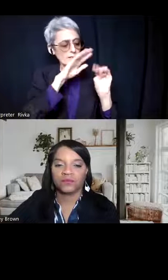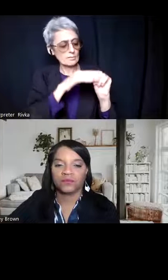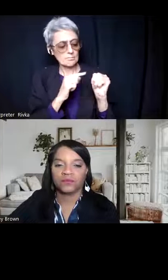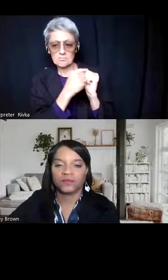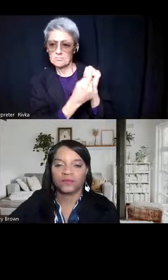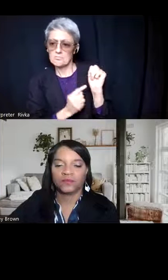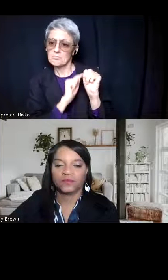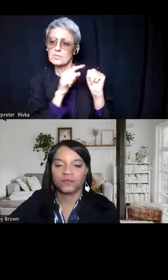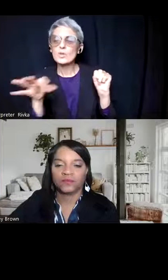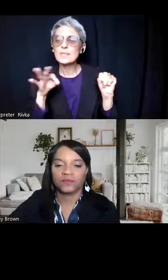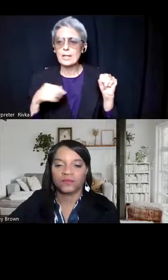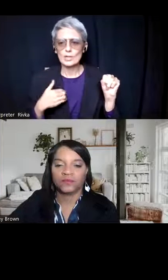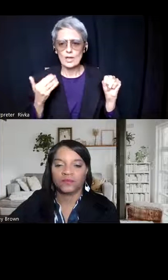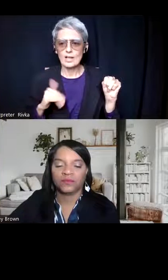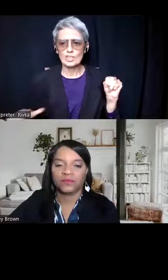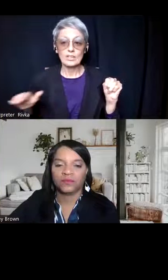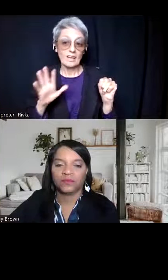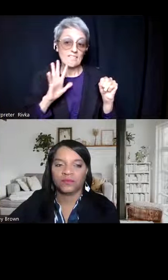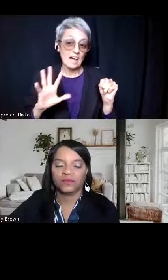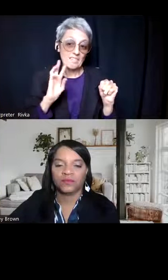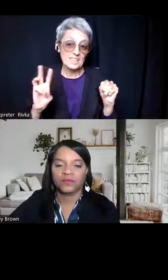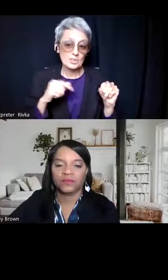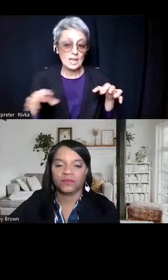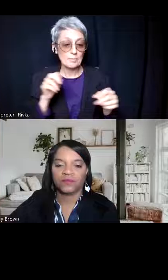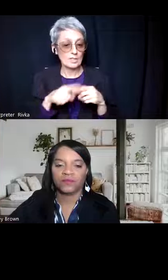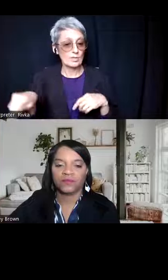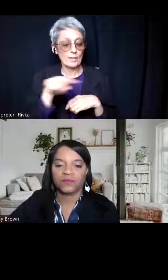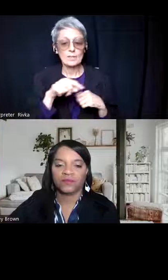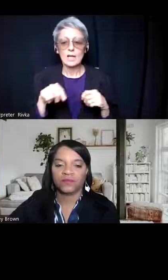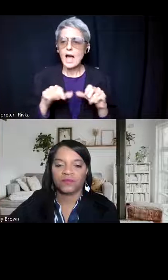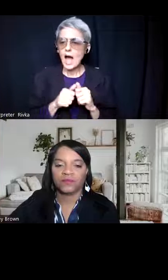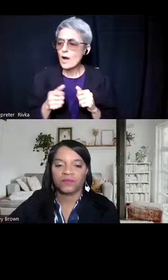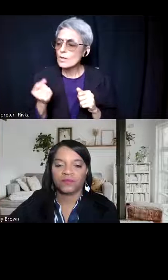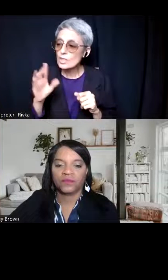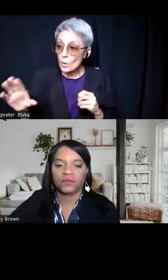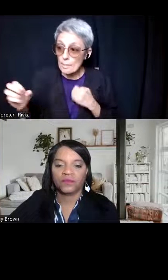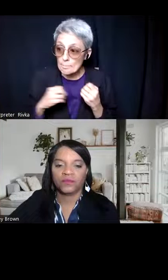5 and 6, how to understand when their emotions are rising up from the